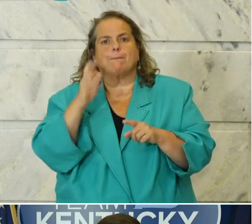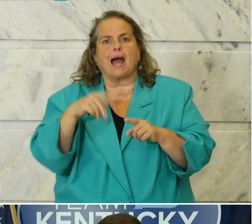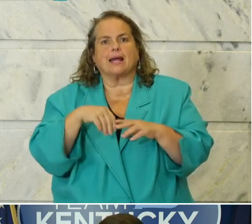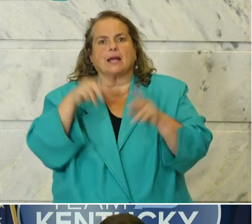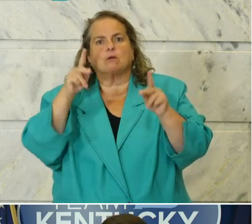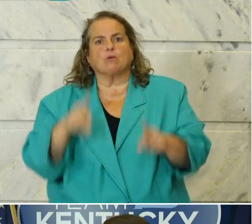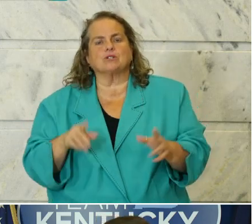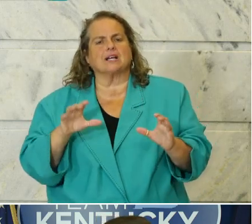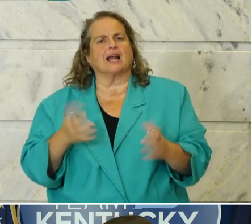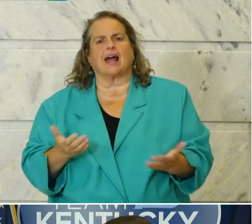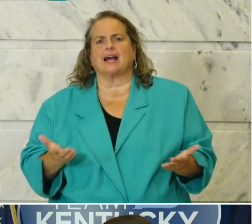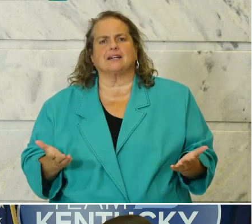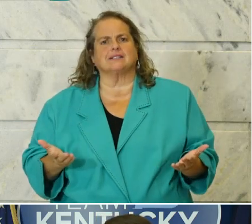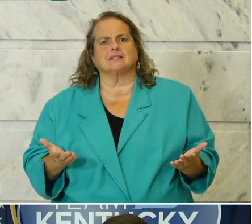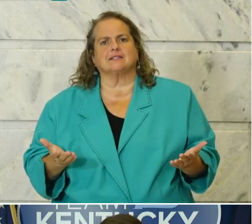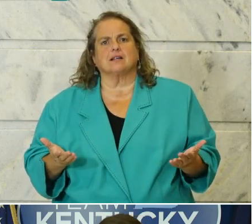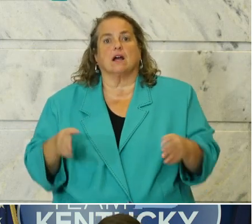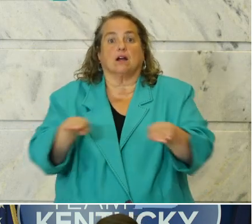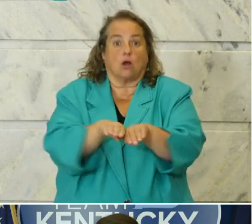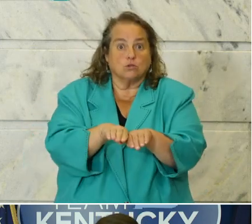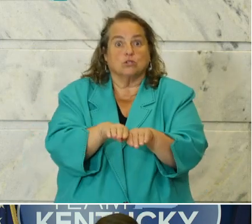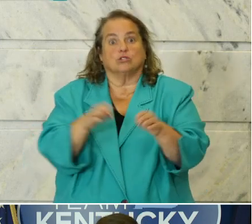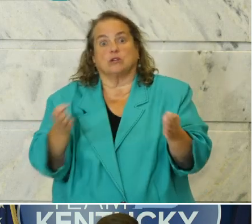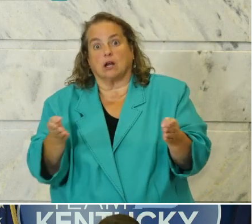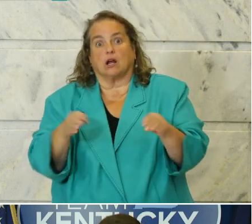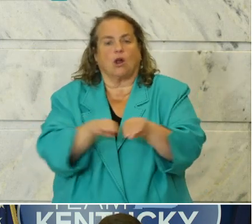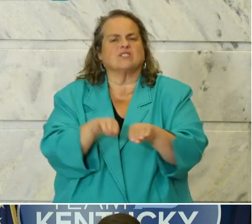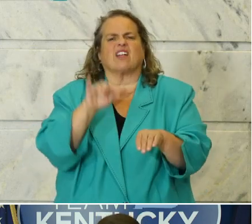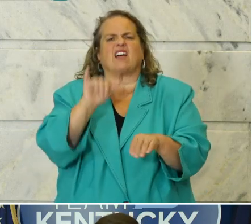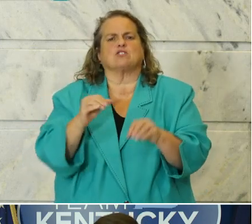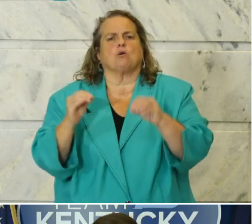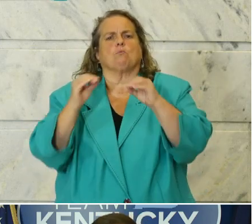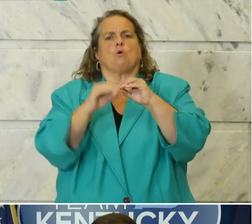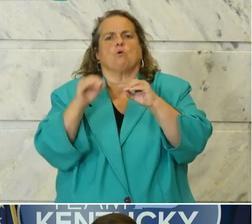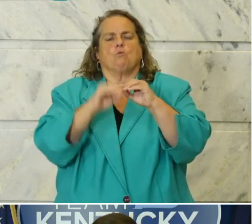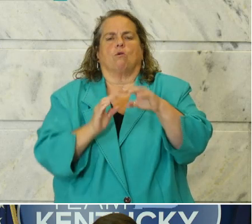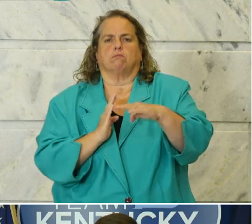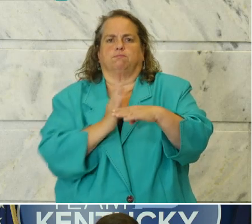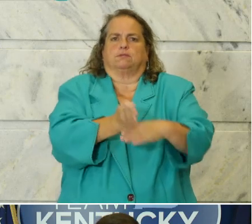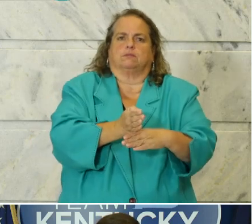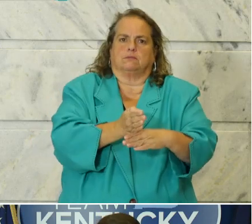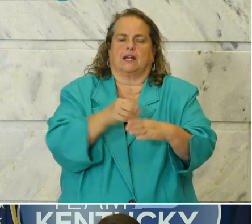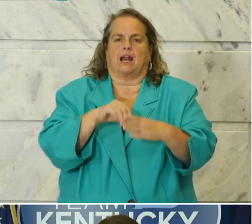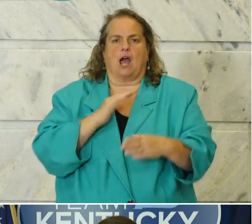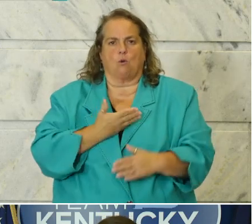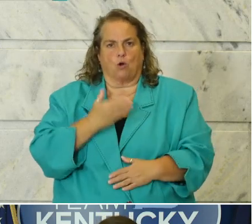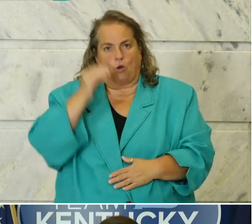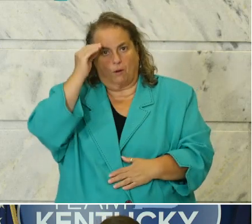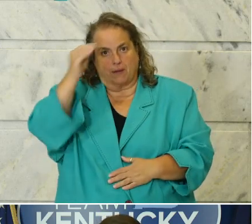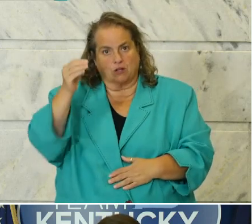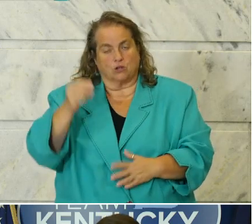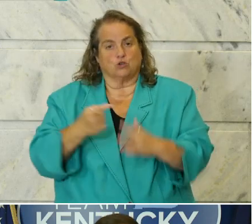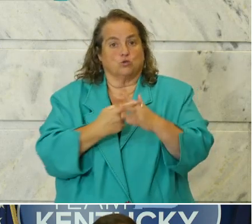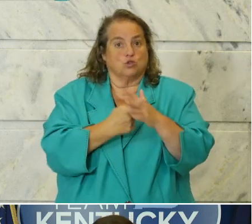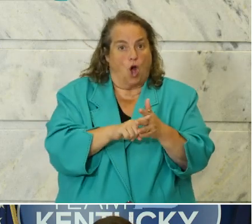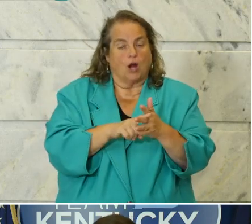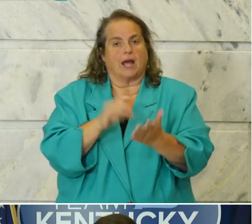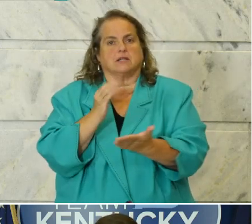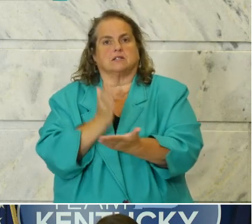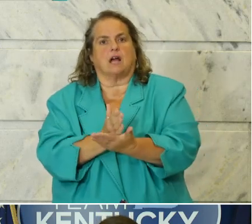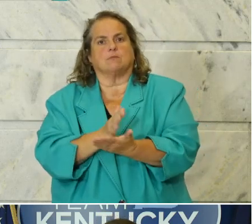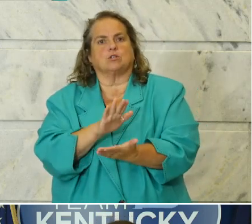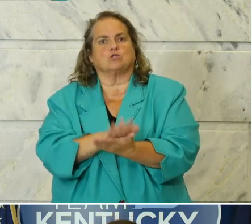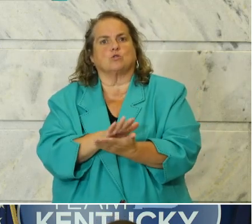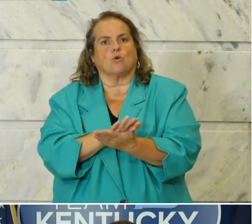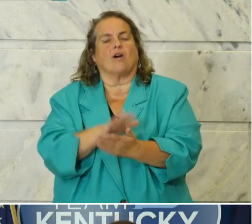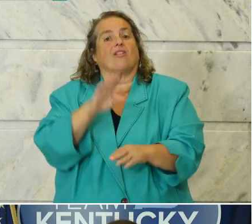classes. This is more disruptive, in our opinion, starting and stopping, than a plan that